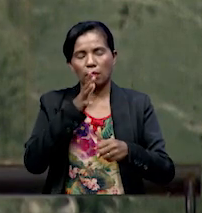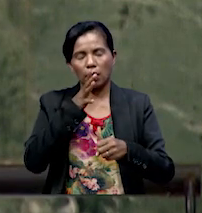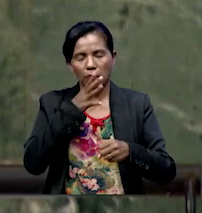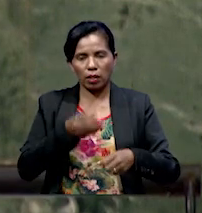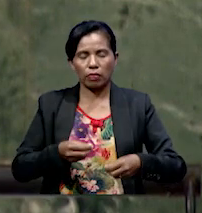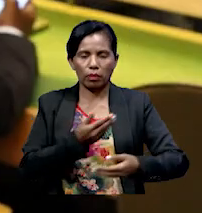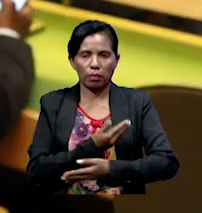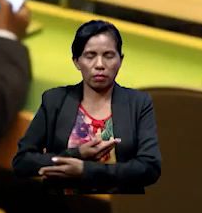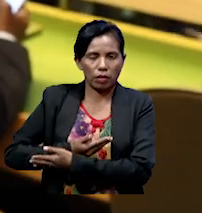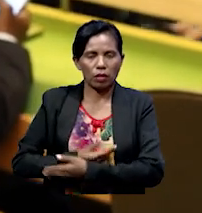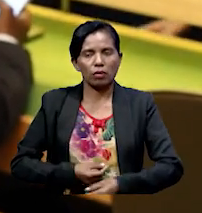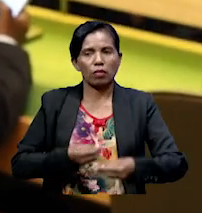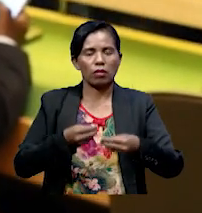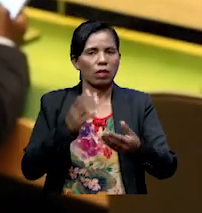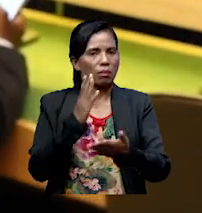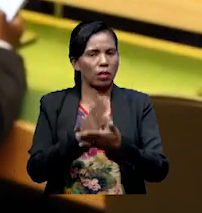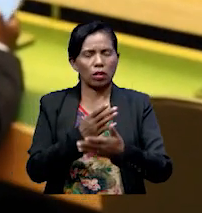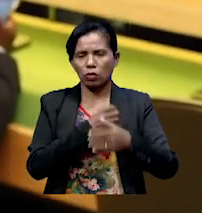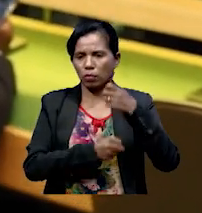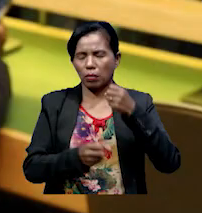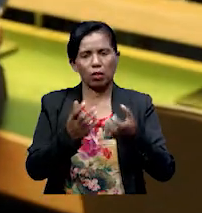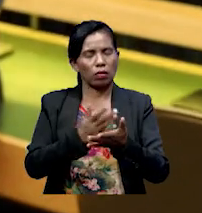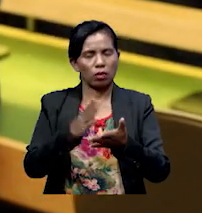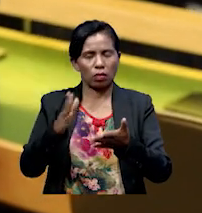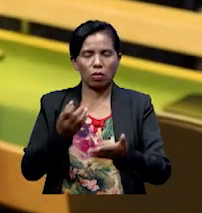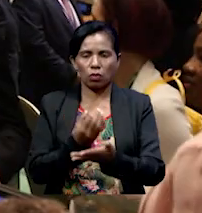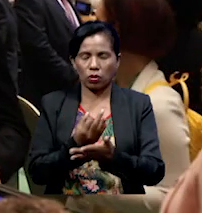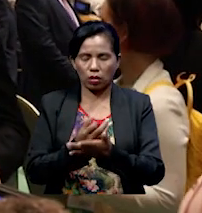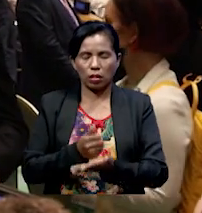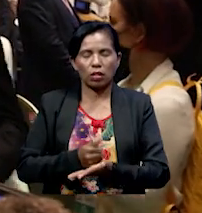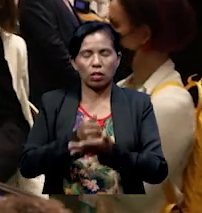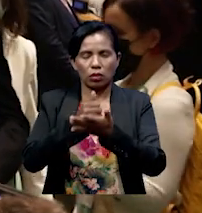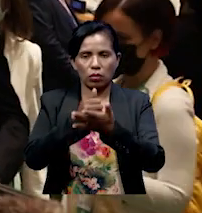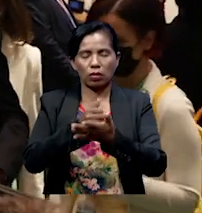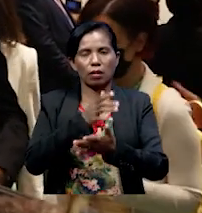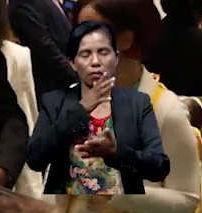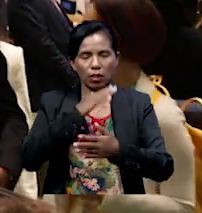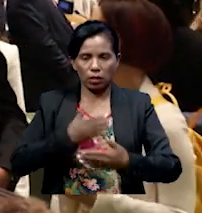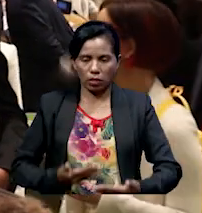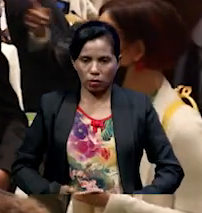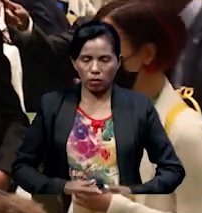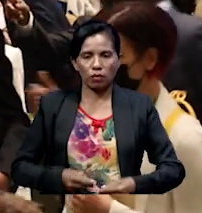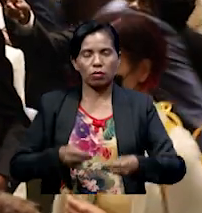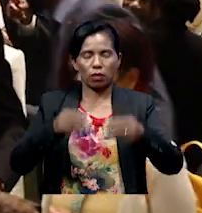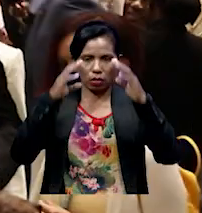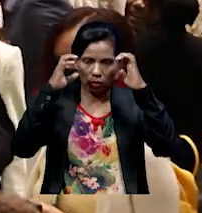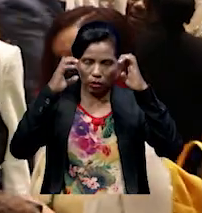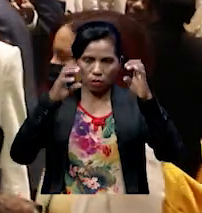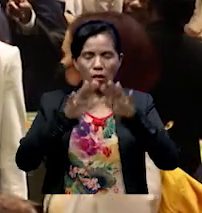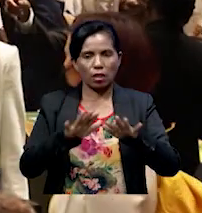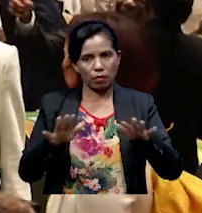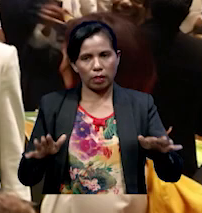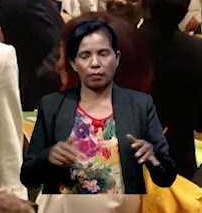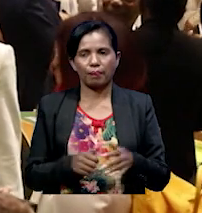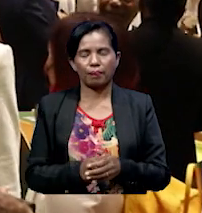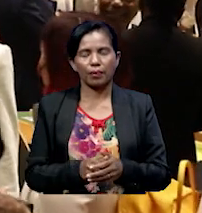prevene susuben formula, subsídio no apoio ba inang isin rua, no habelar educação balabarik. Chefe Estado Moscoalia, com a